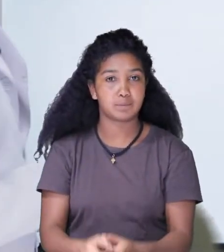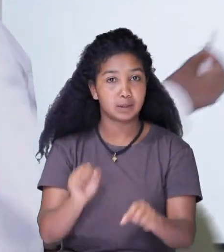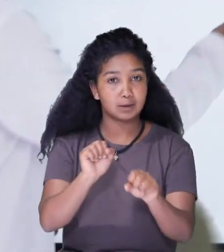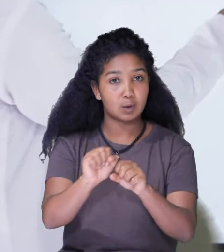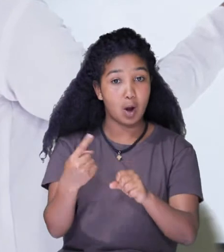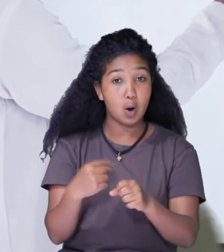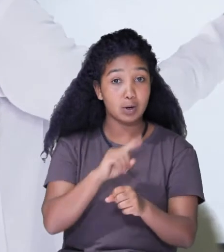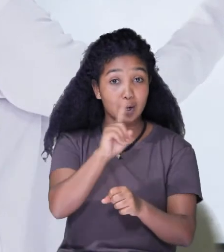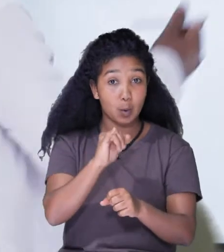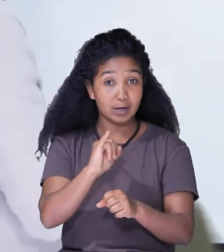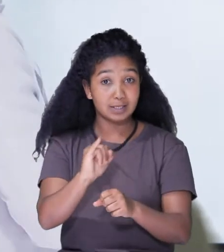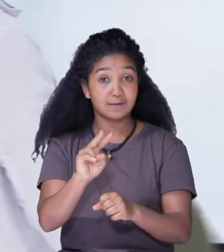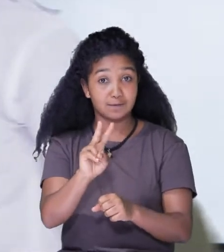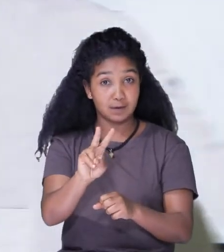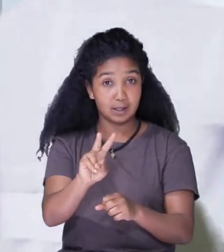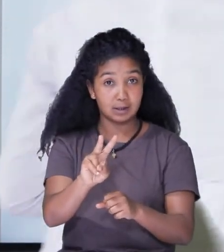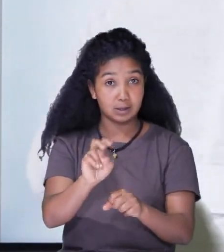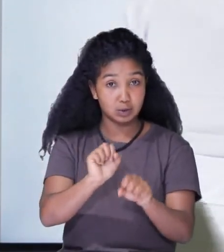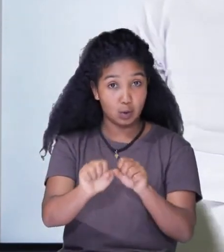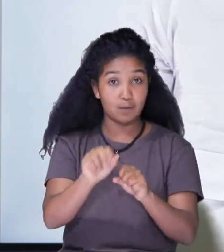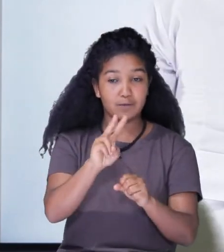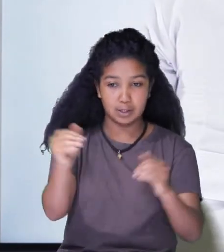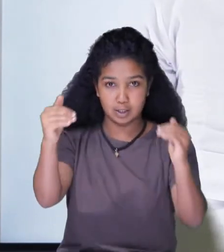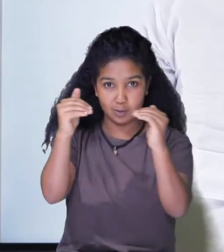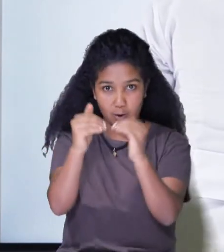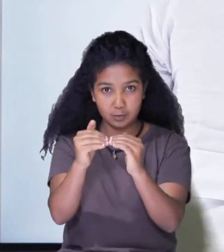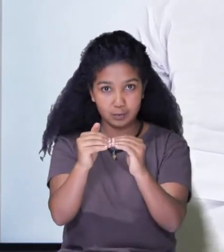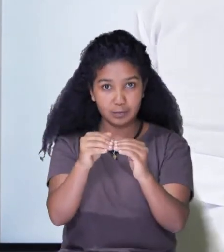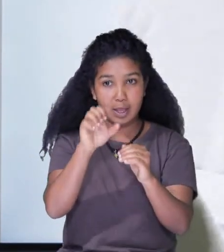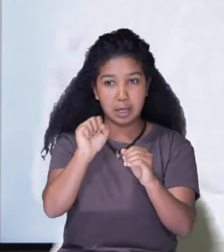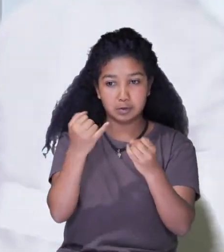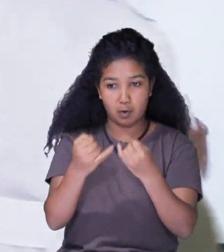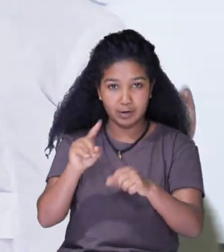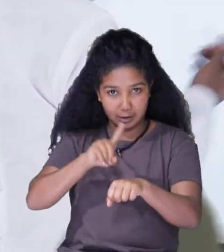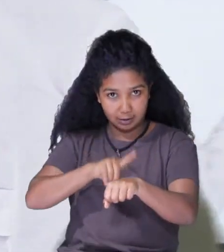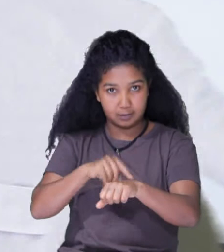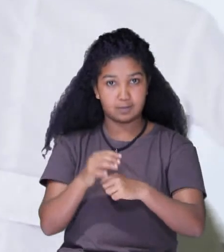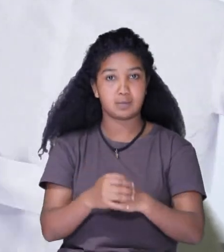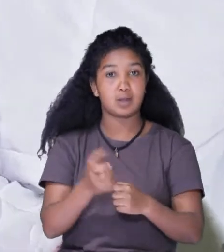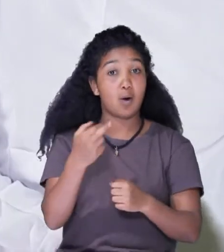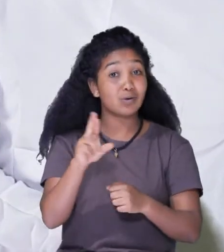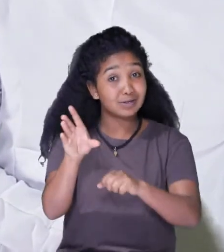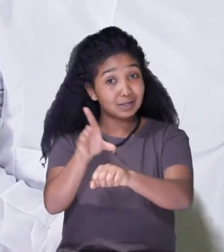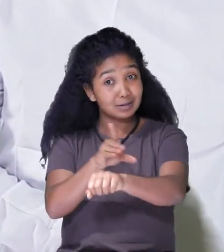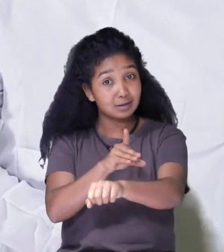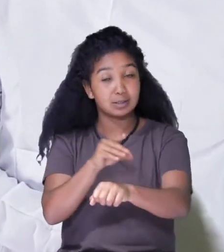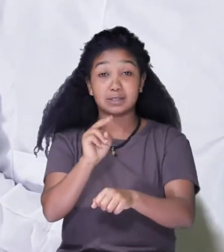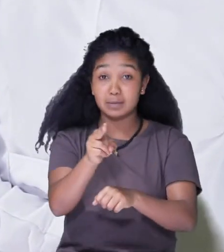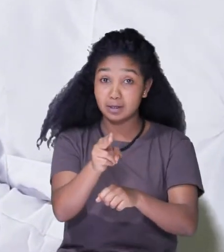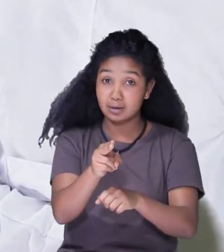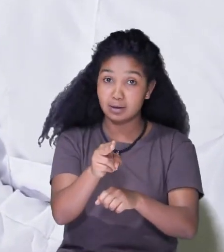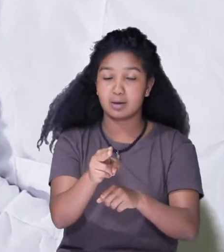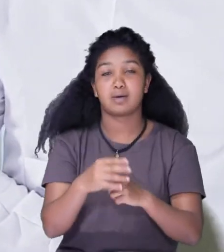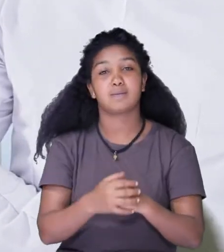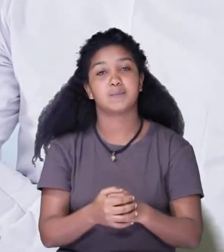So our required is V, so V is equal to S over T, or speed